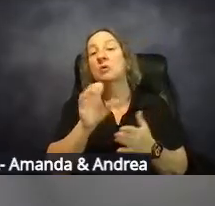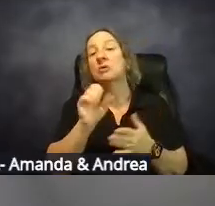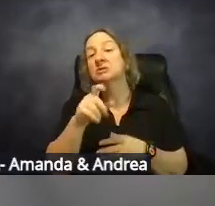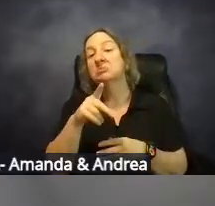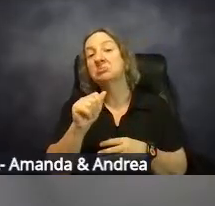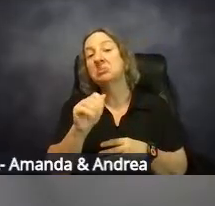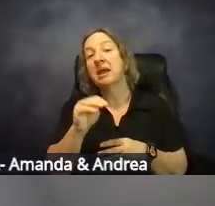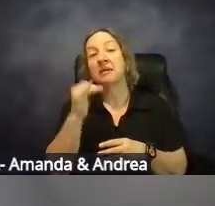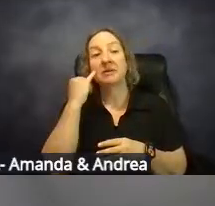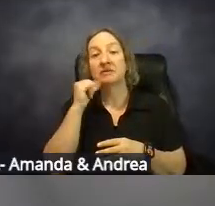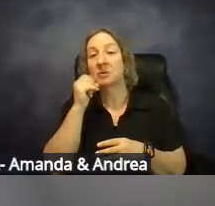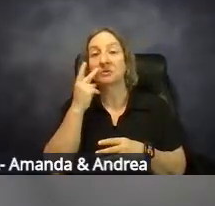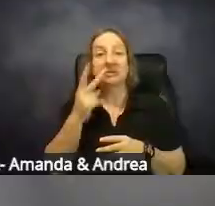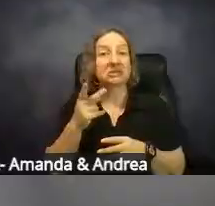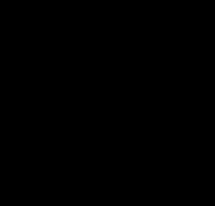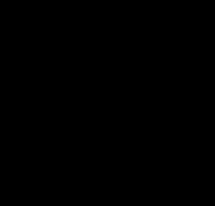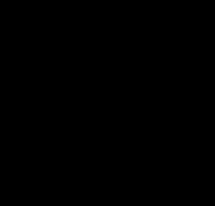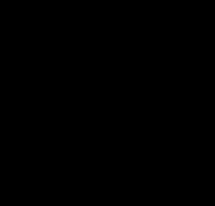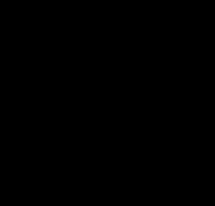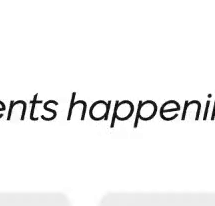seeing it right away, just in case.